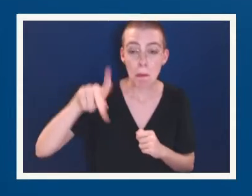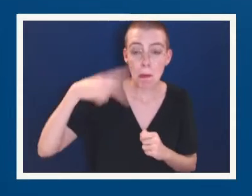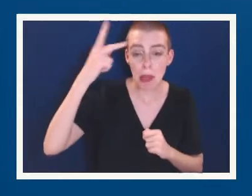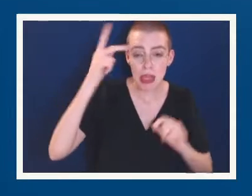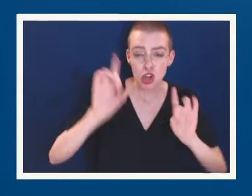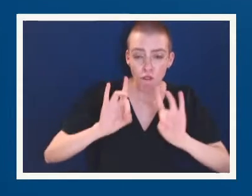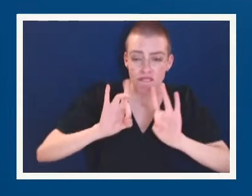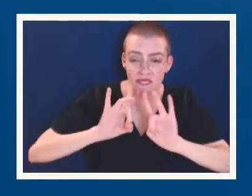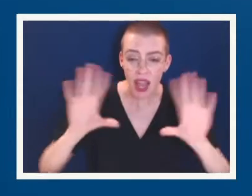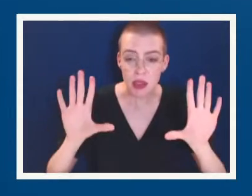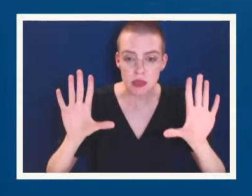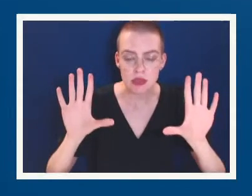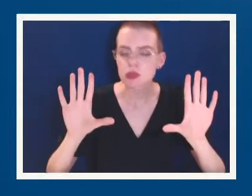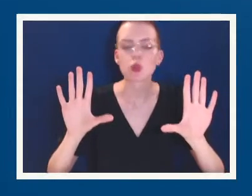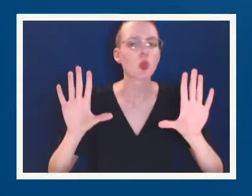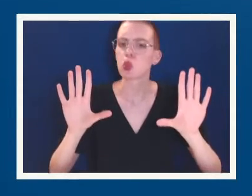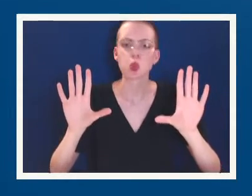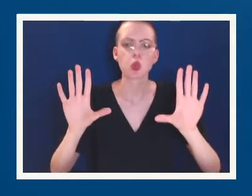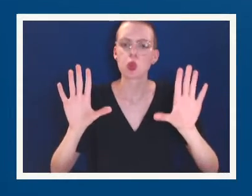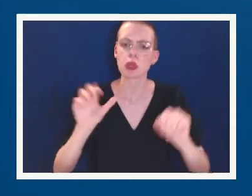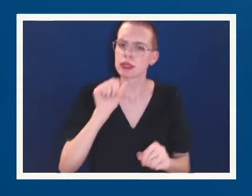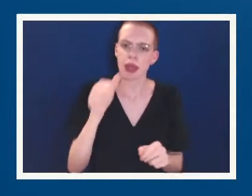No place